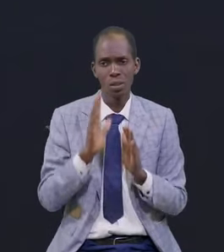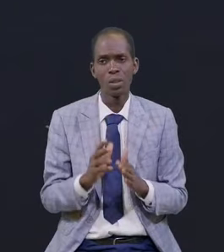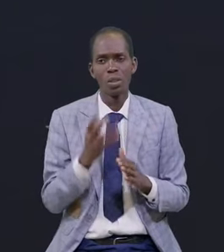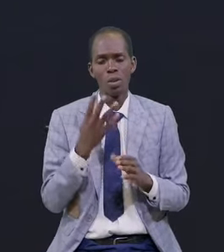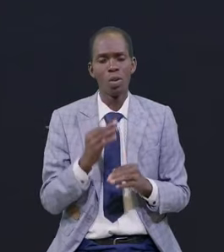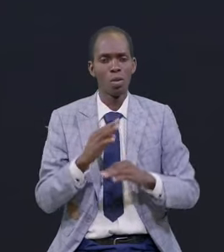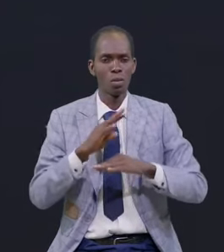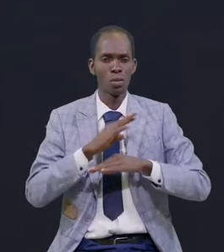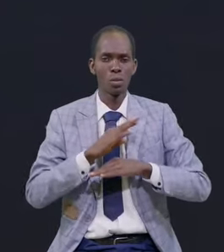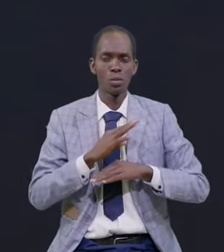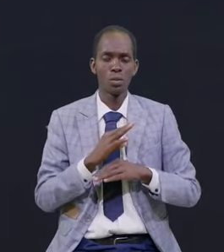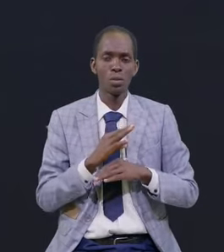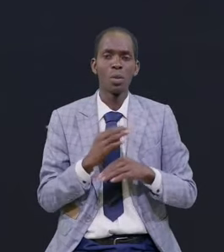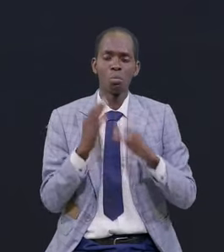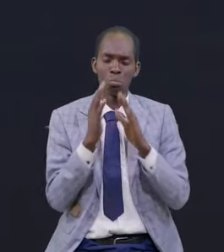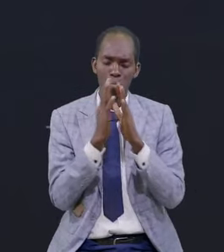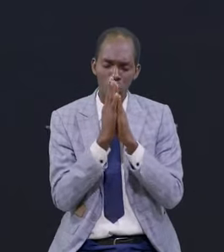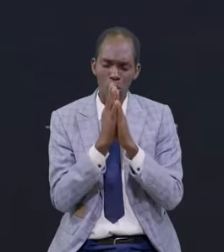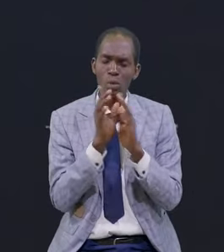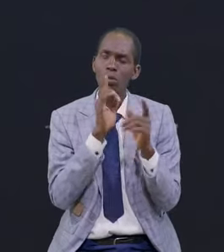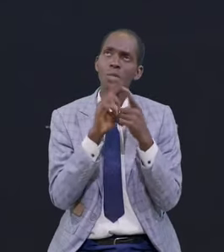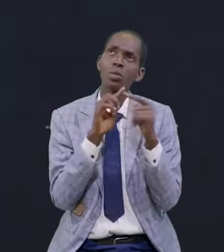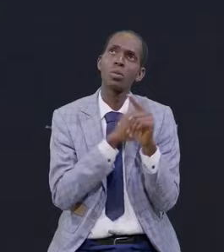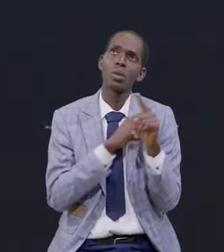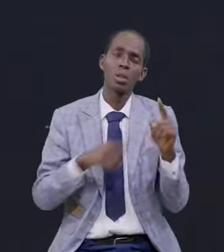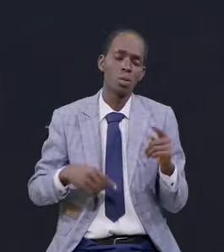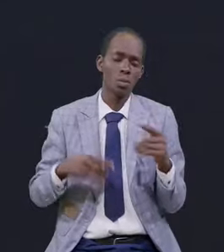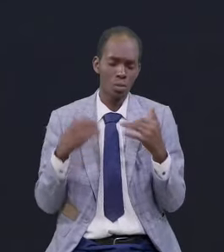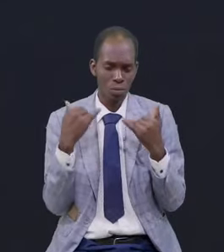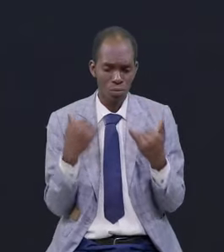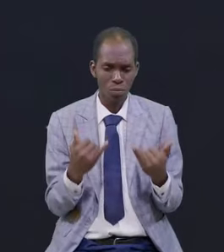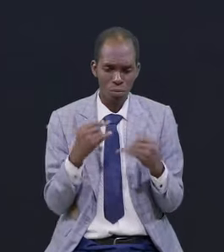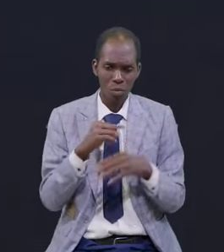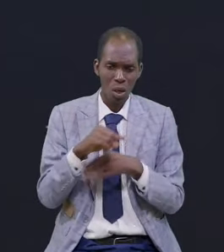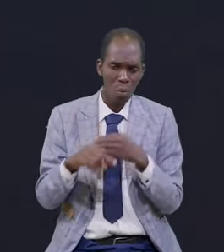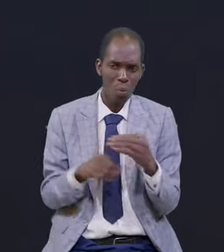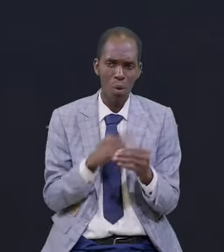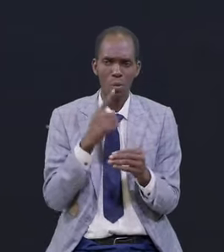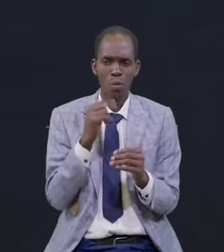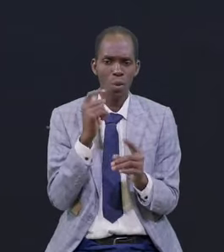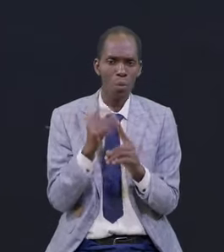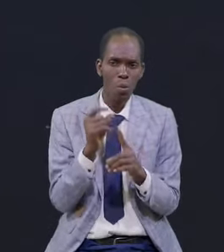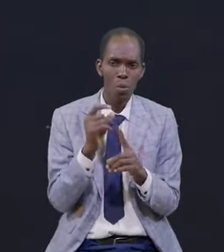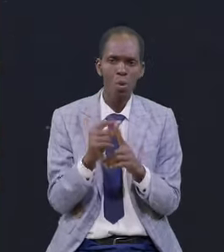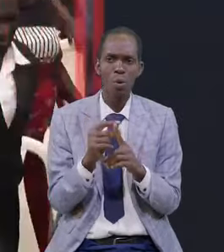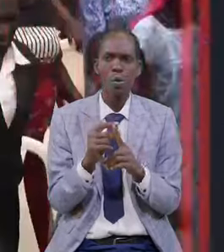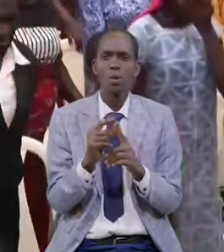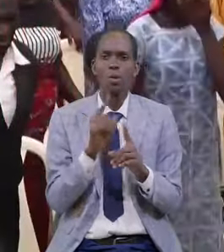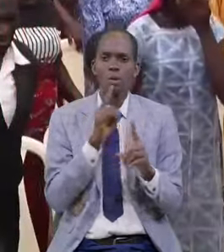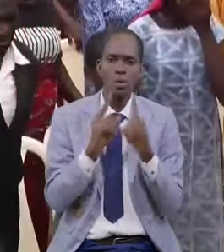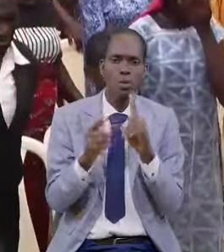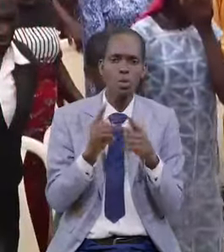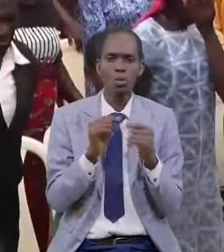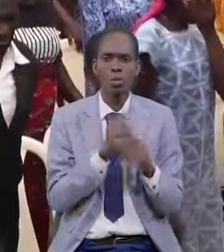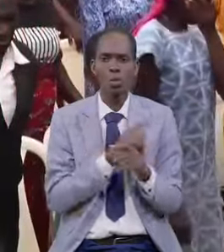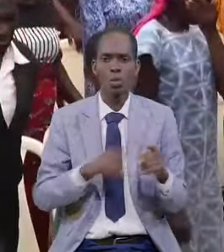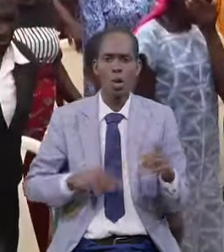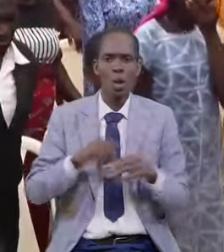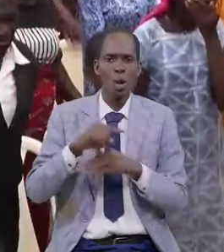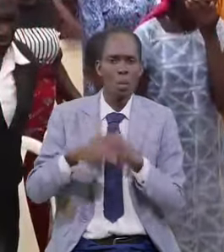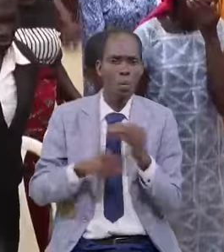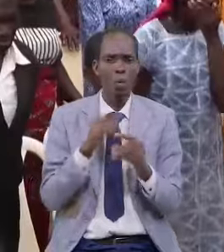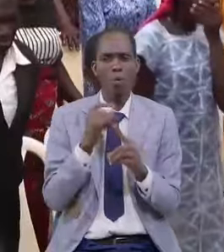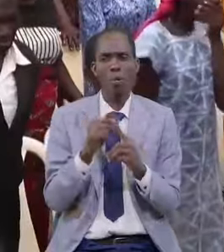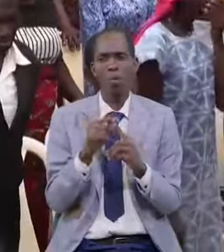the Lord at this time tell the Lord tell the Lord tell the Lord I Thank you for your